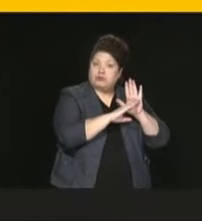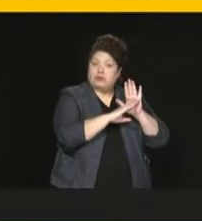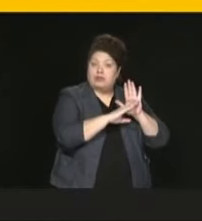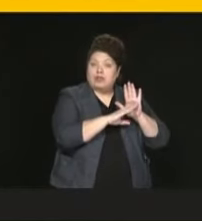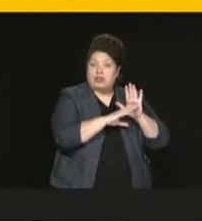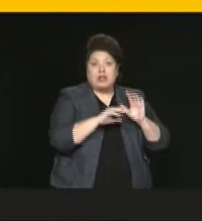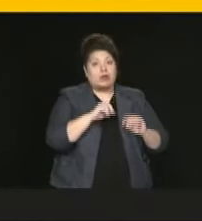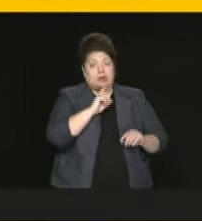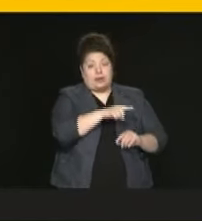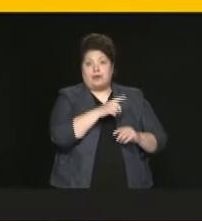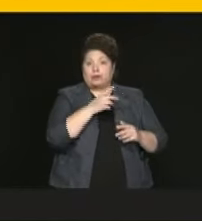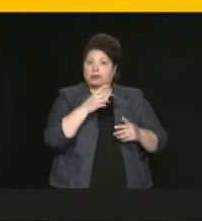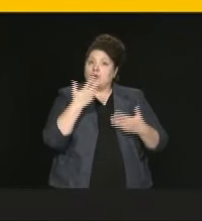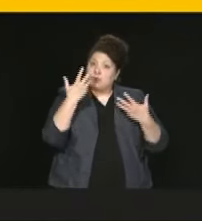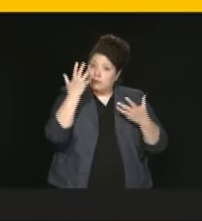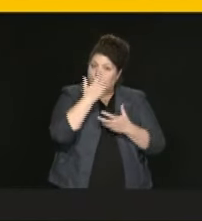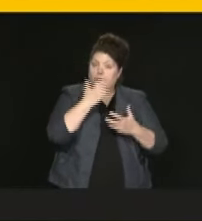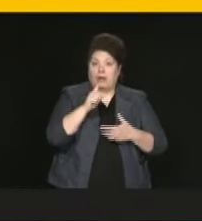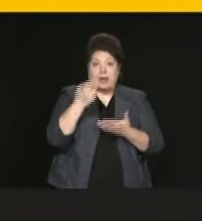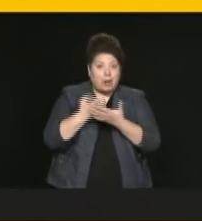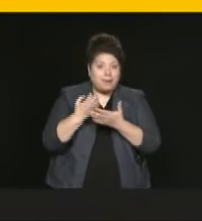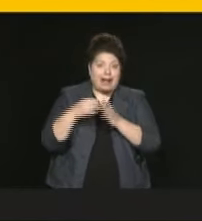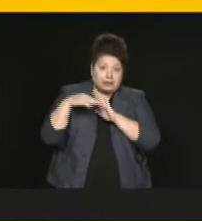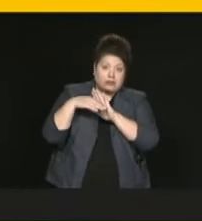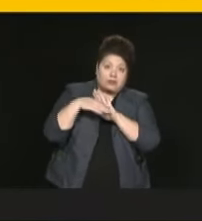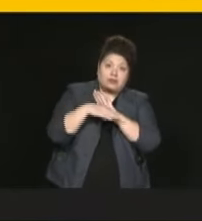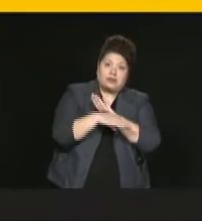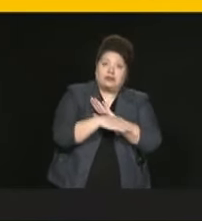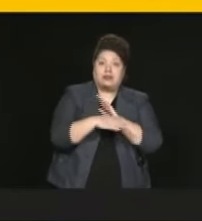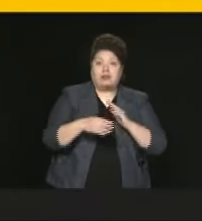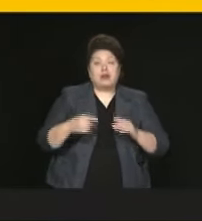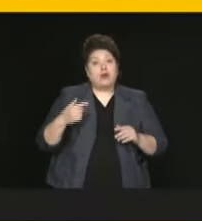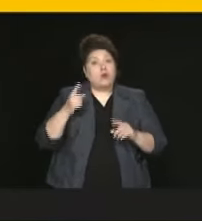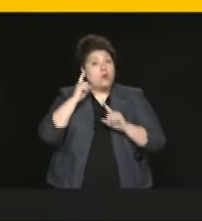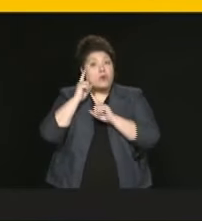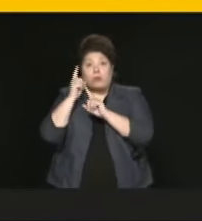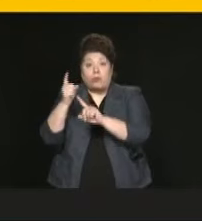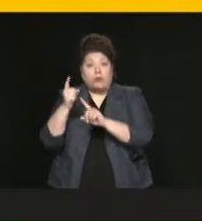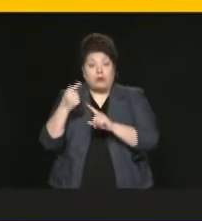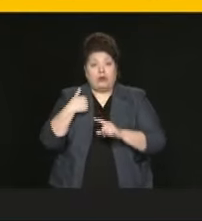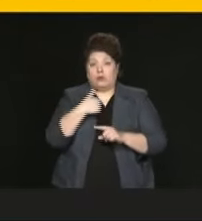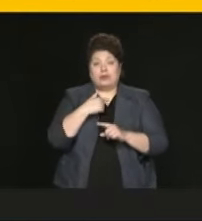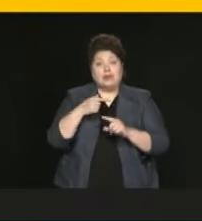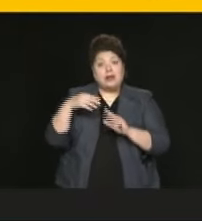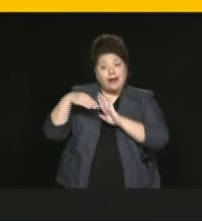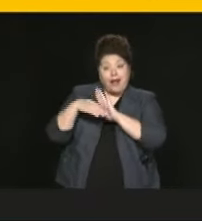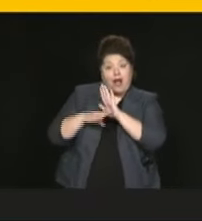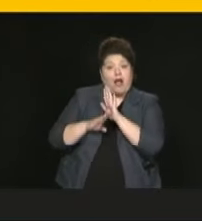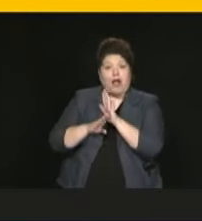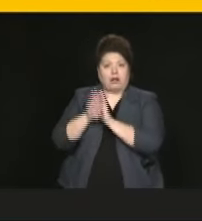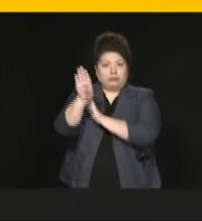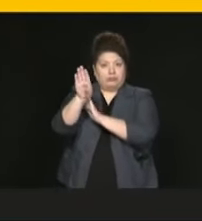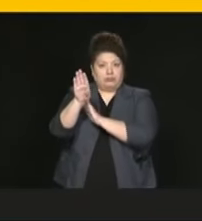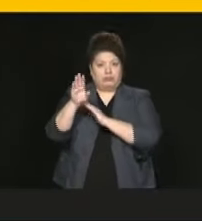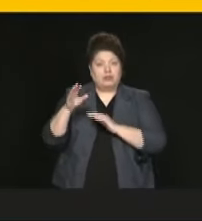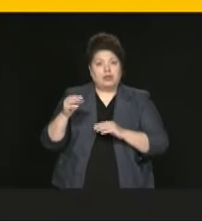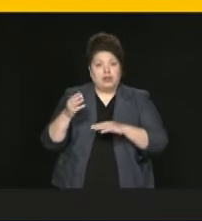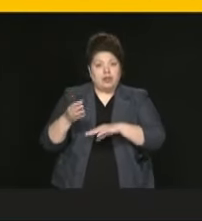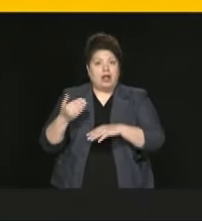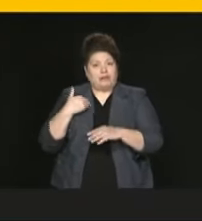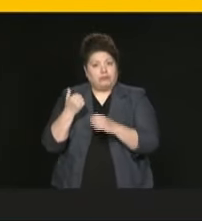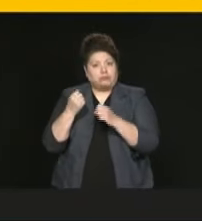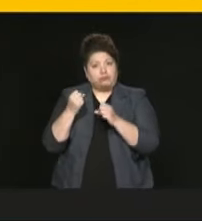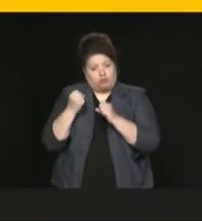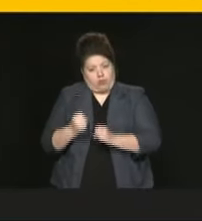here, come out stronger and strong, and not worrying about a second wave or